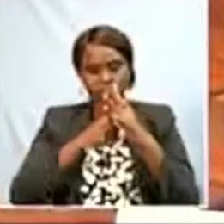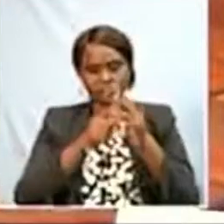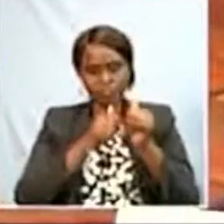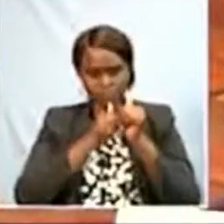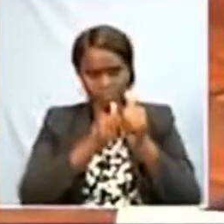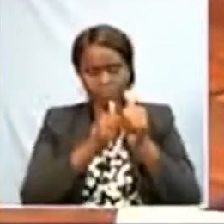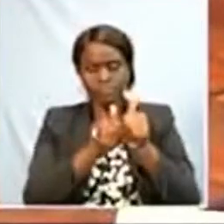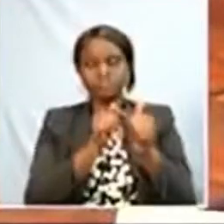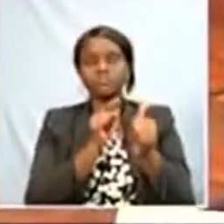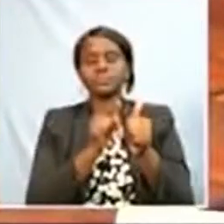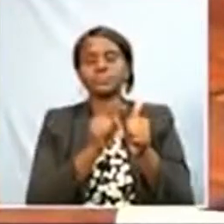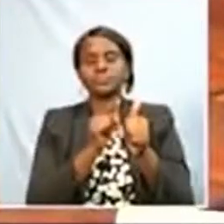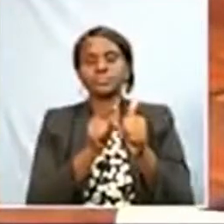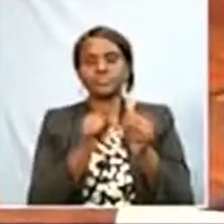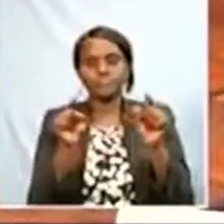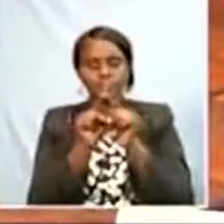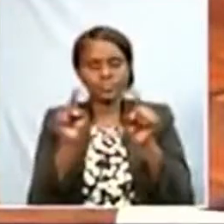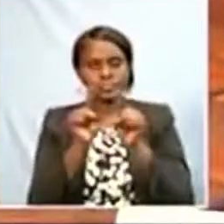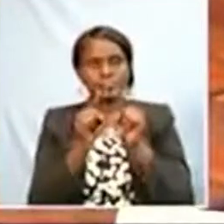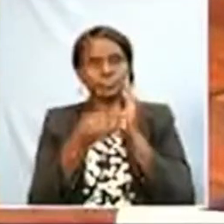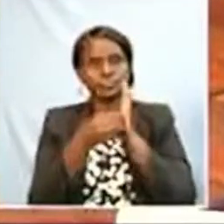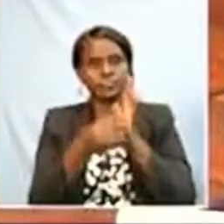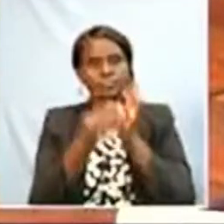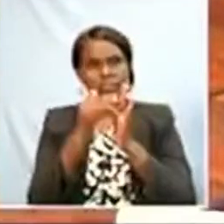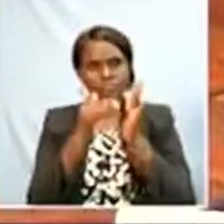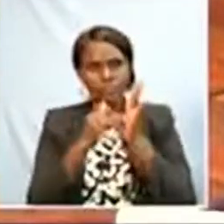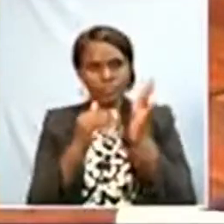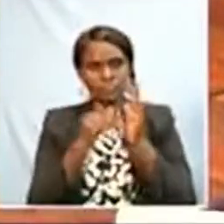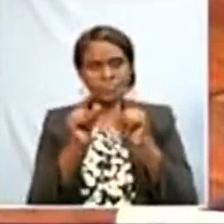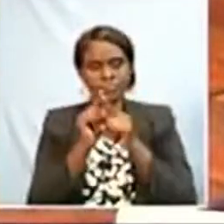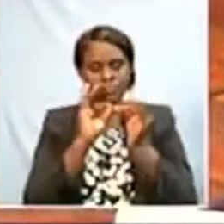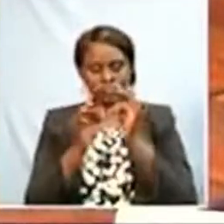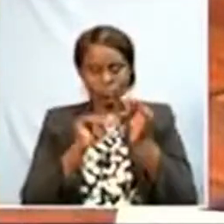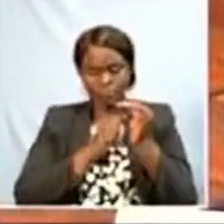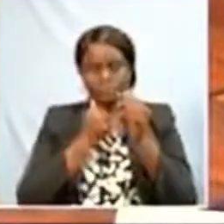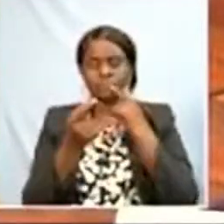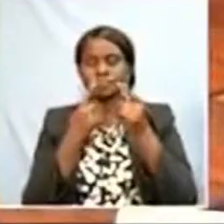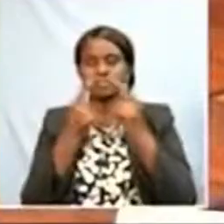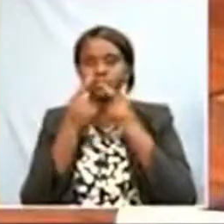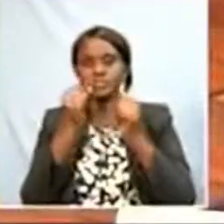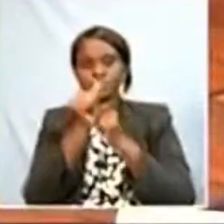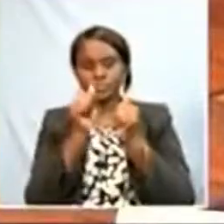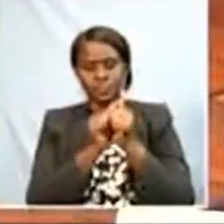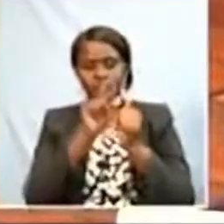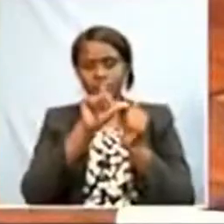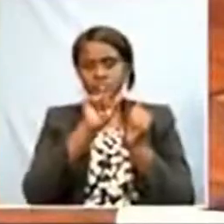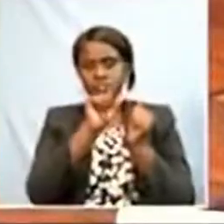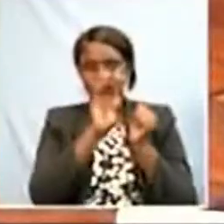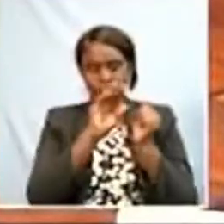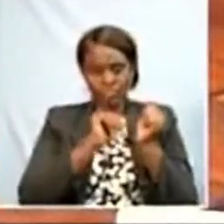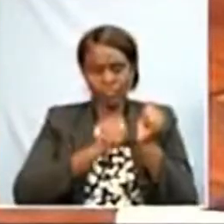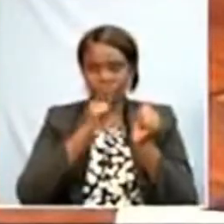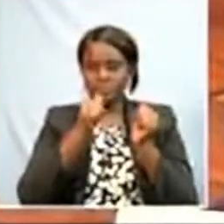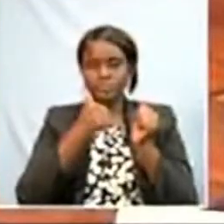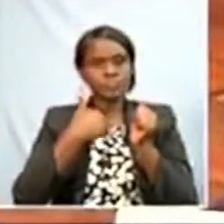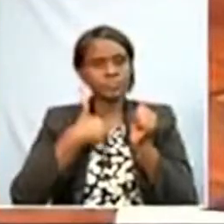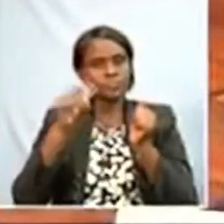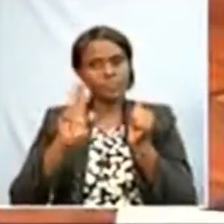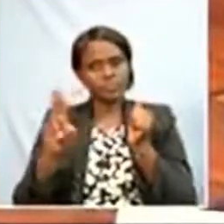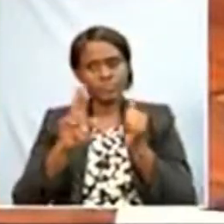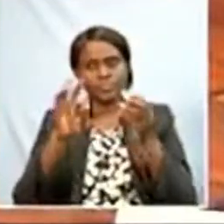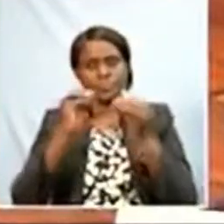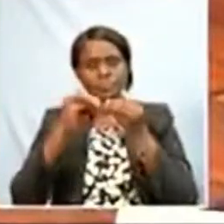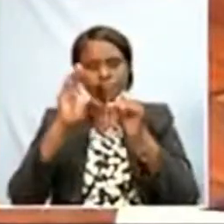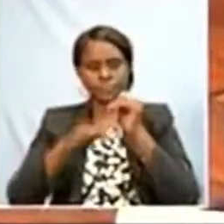following the same guidelines, and if we talk about 2024, we've not spent more